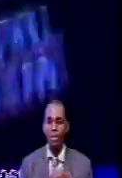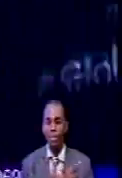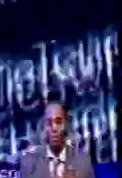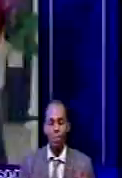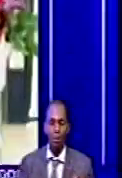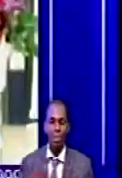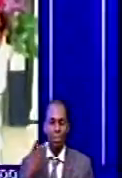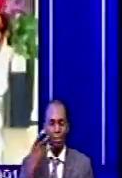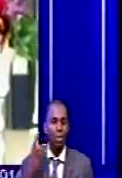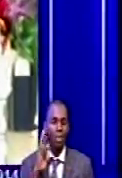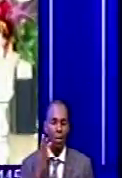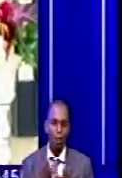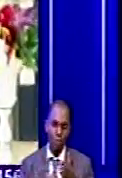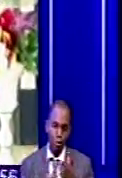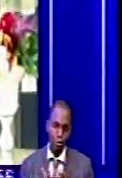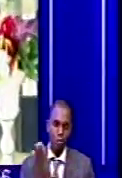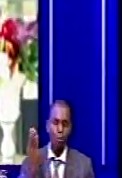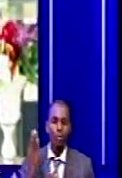not